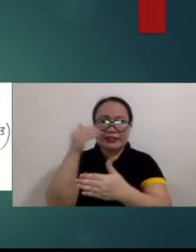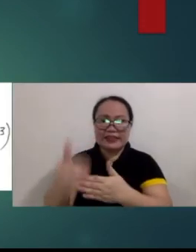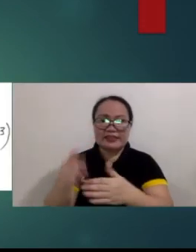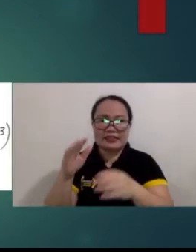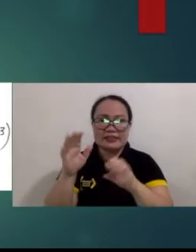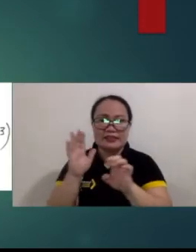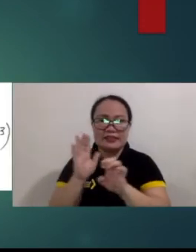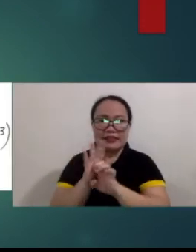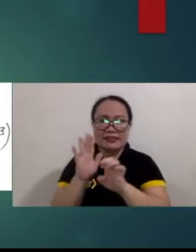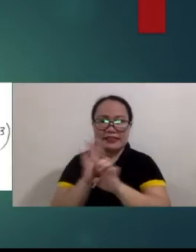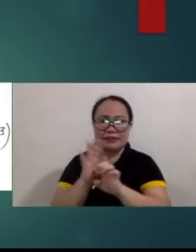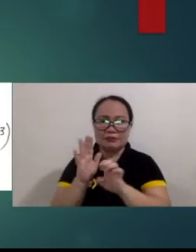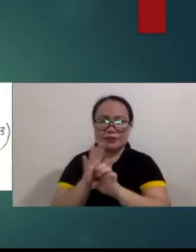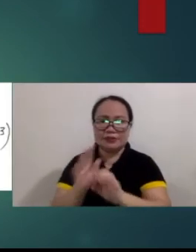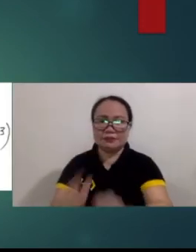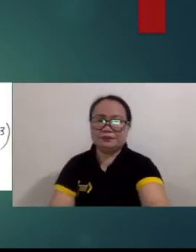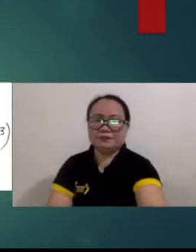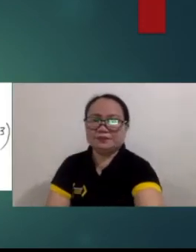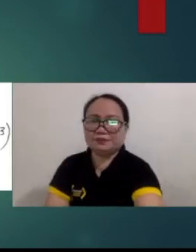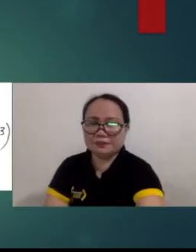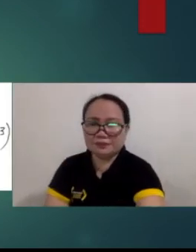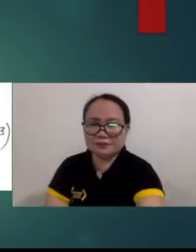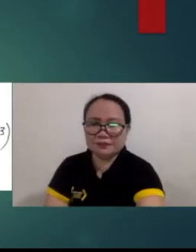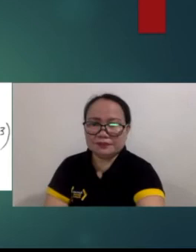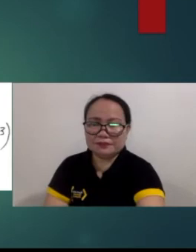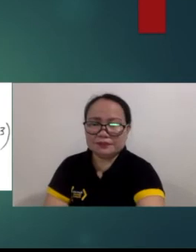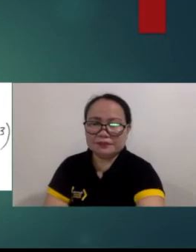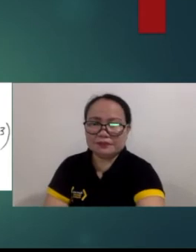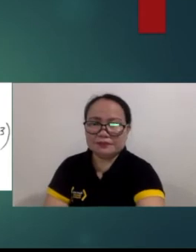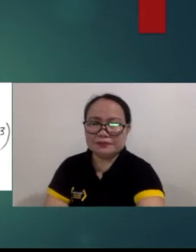For the next example,